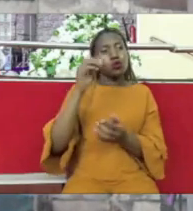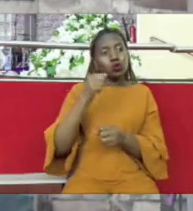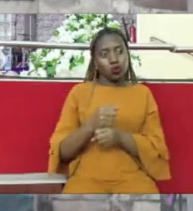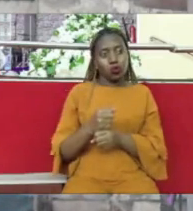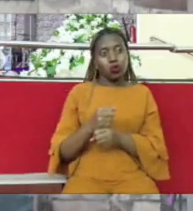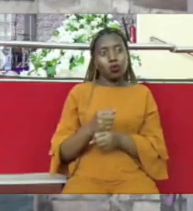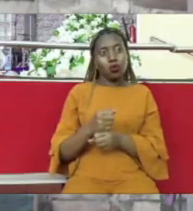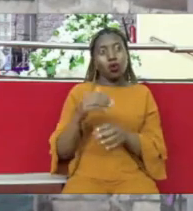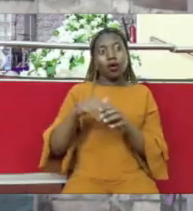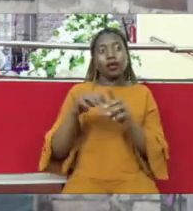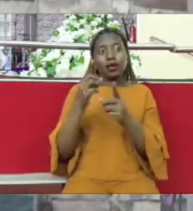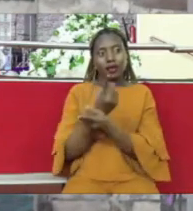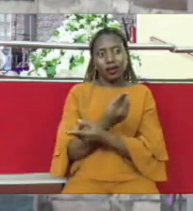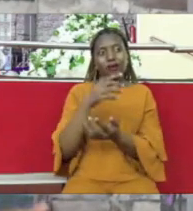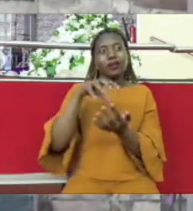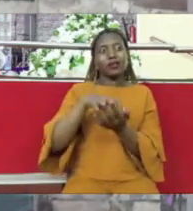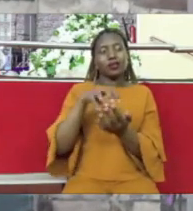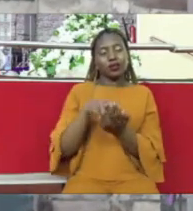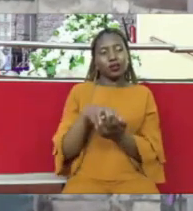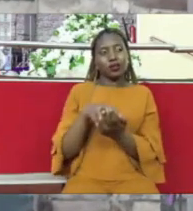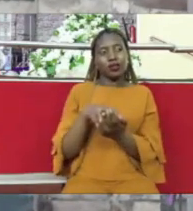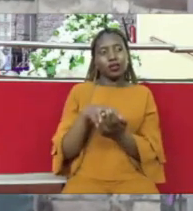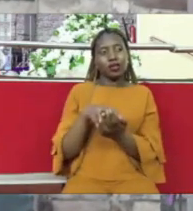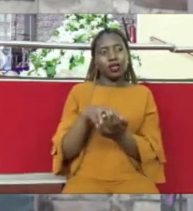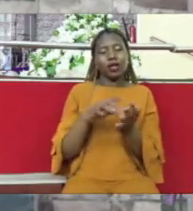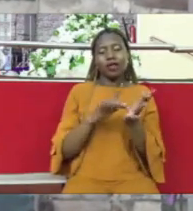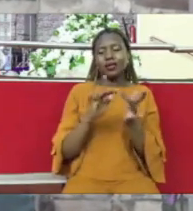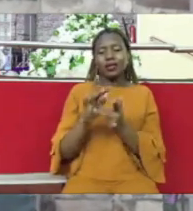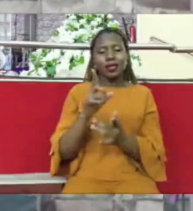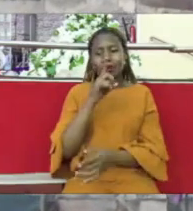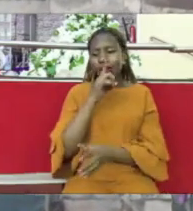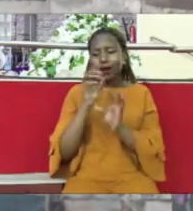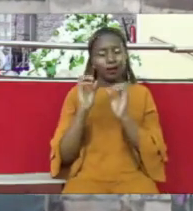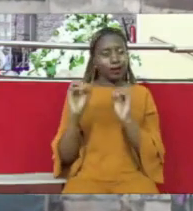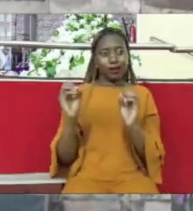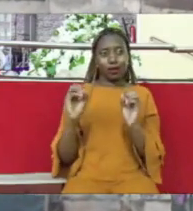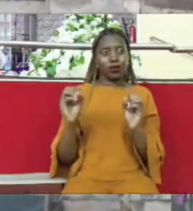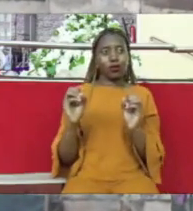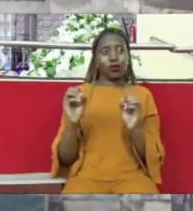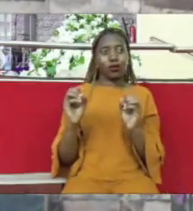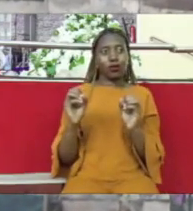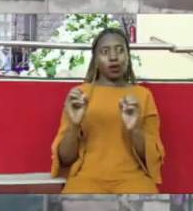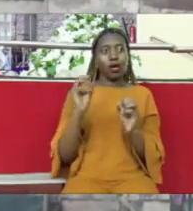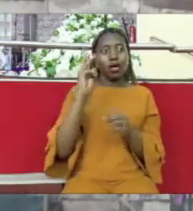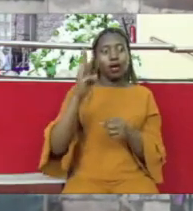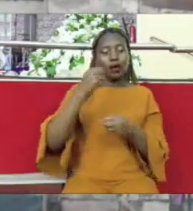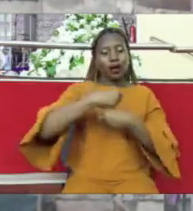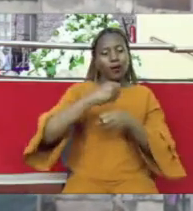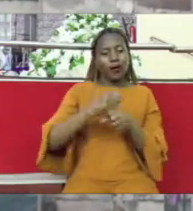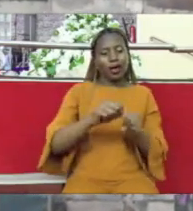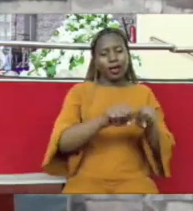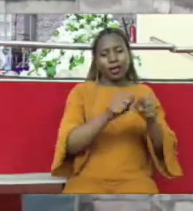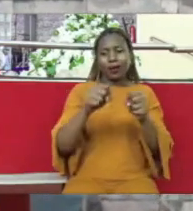cha kufanya na mahali kama Shekemu. He will not be quiet. Hata nyamaza. He will mend the broken pieces. Atatengeneza